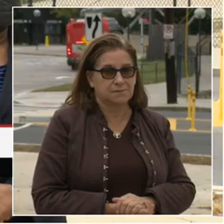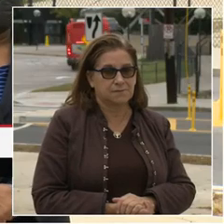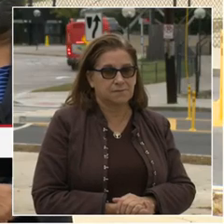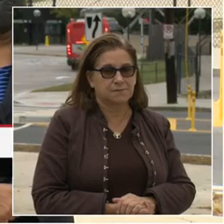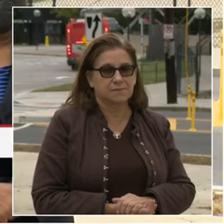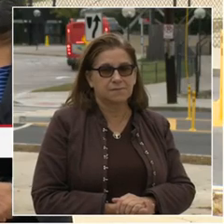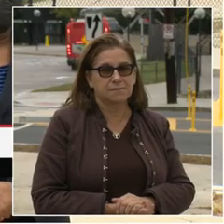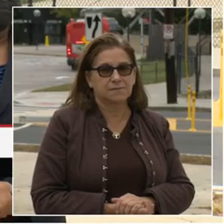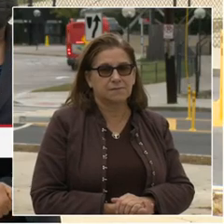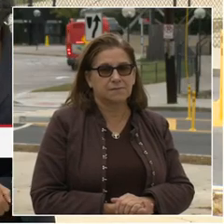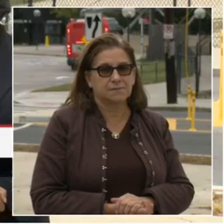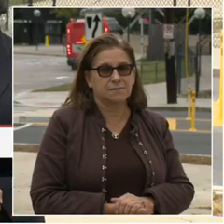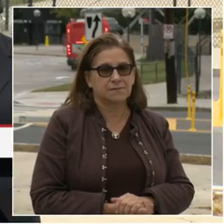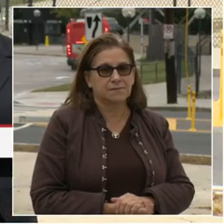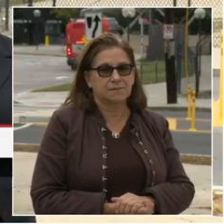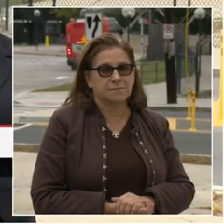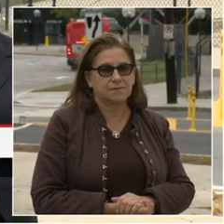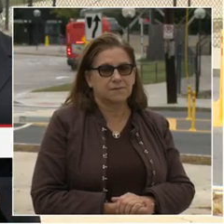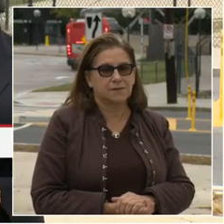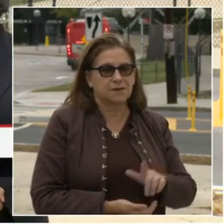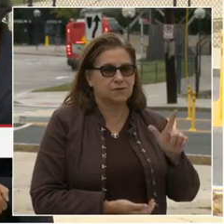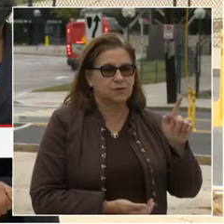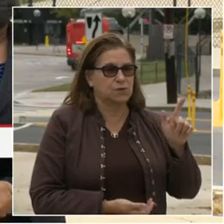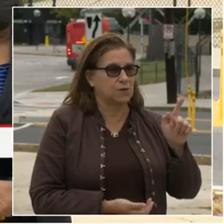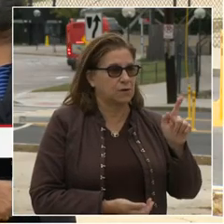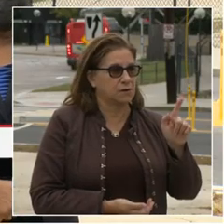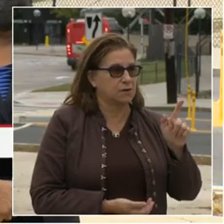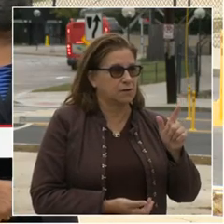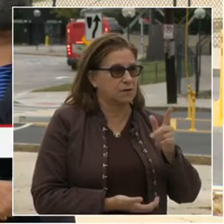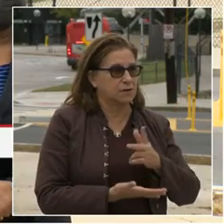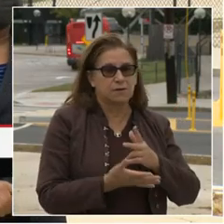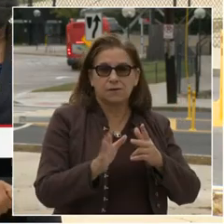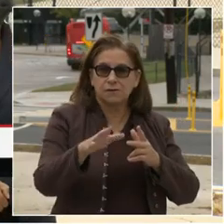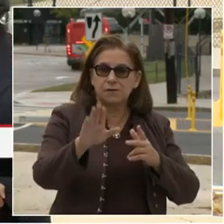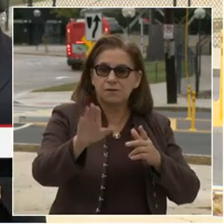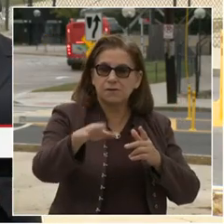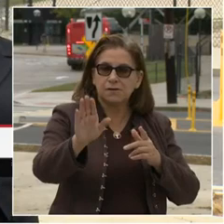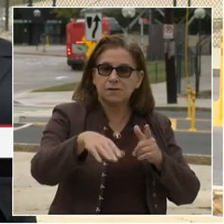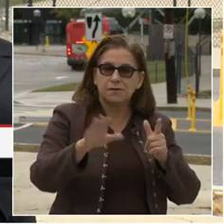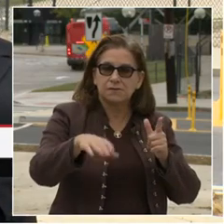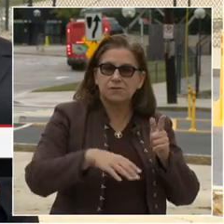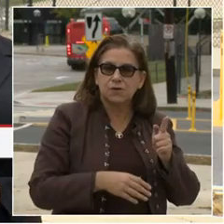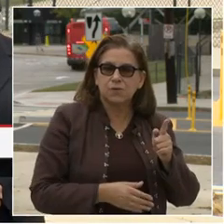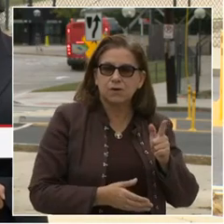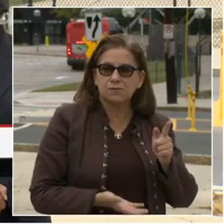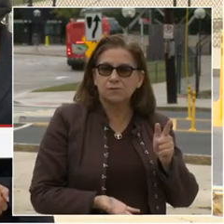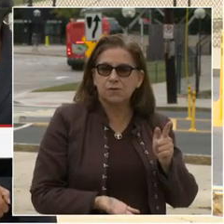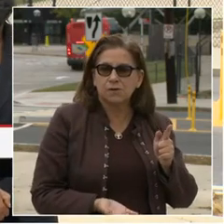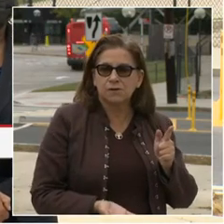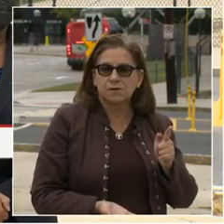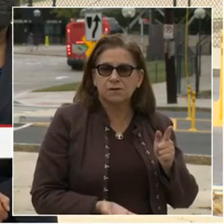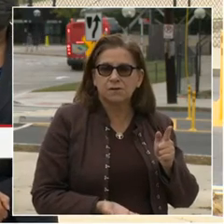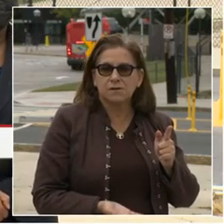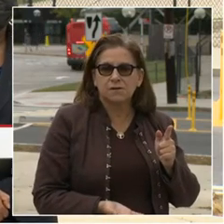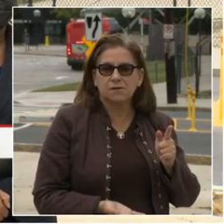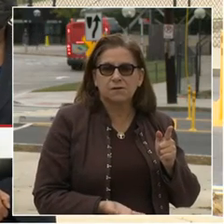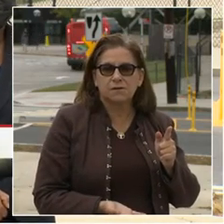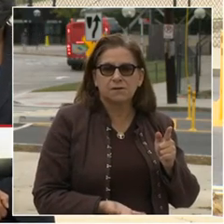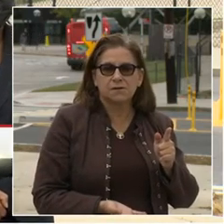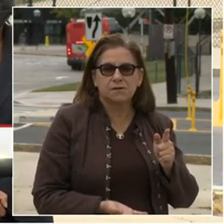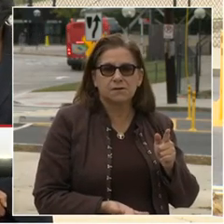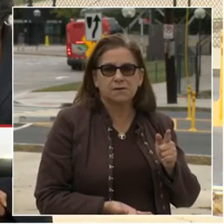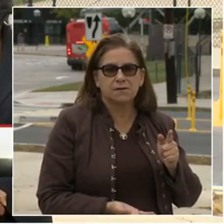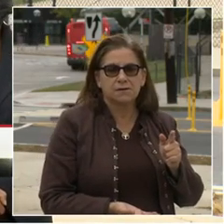have at least 21 outstanding right now, which is the email we sent to DDOT over the last couple of years. Well, that's very helpful. Yeah, that's very helpful